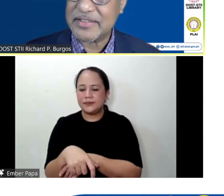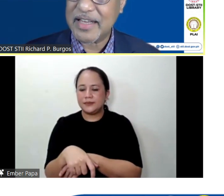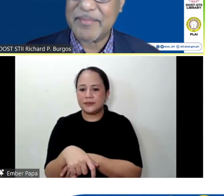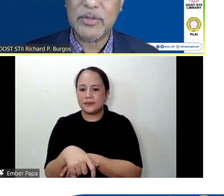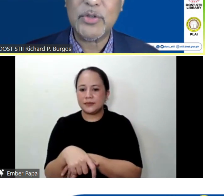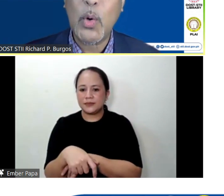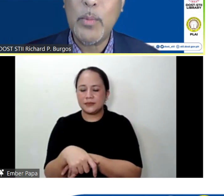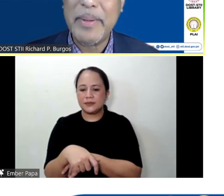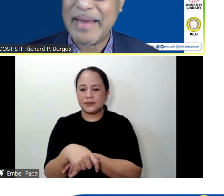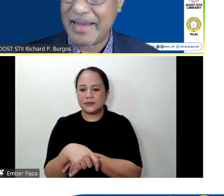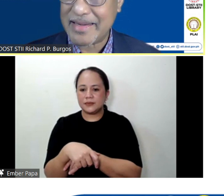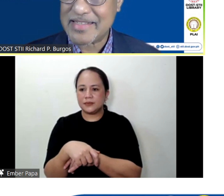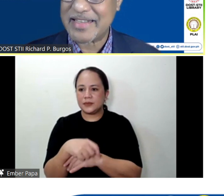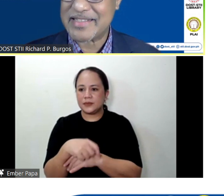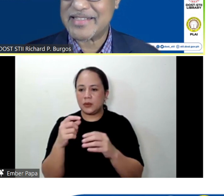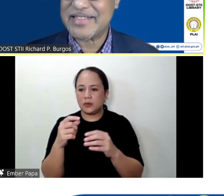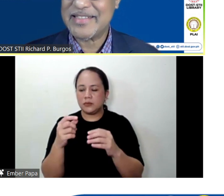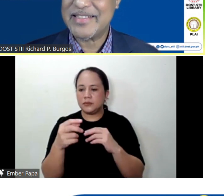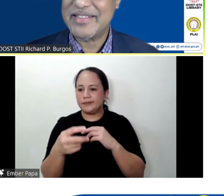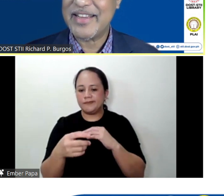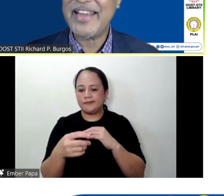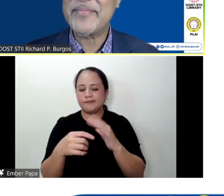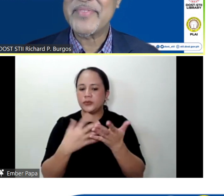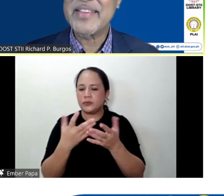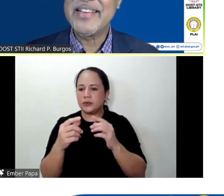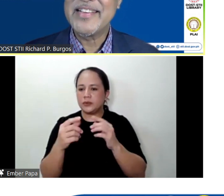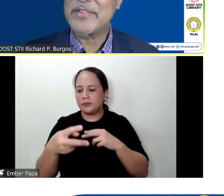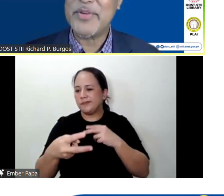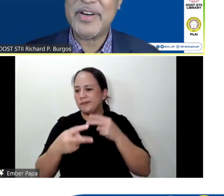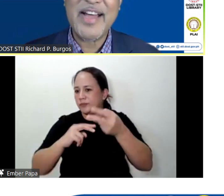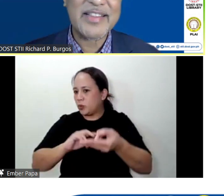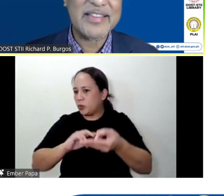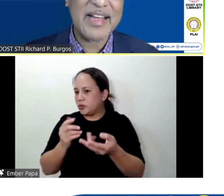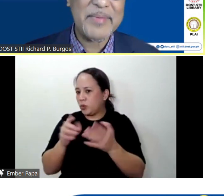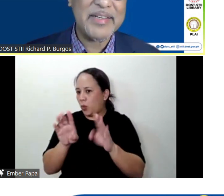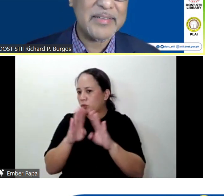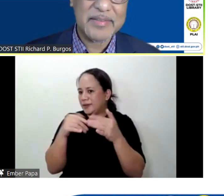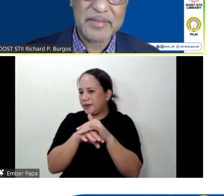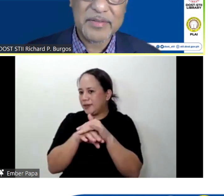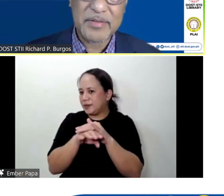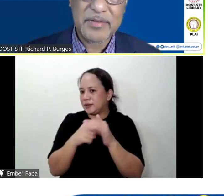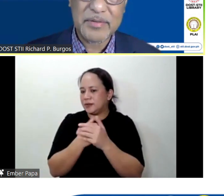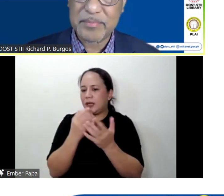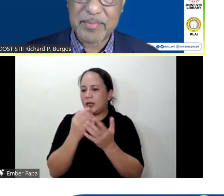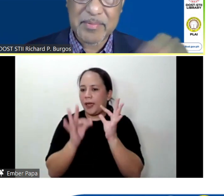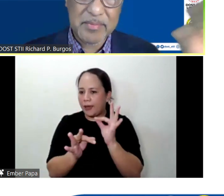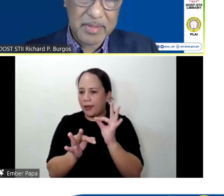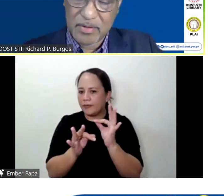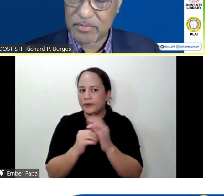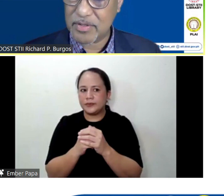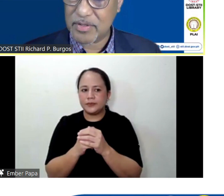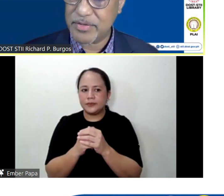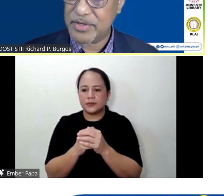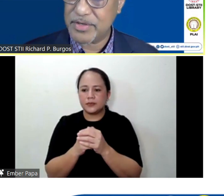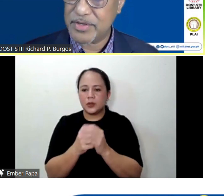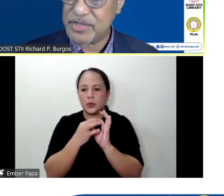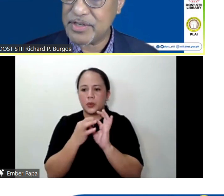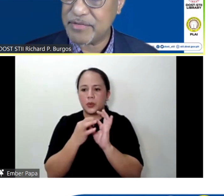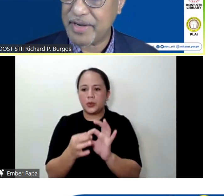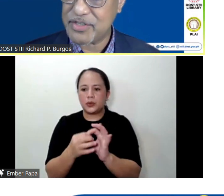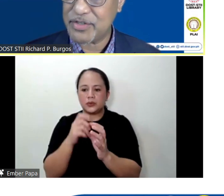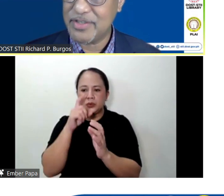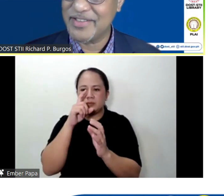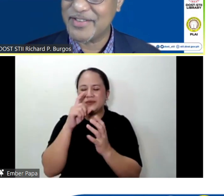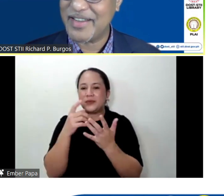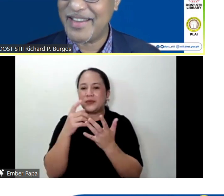conversant about open access, okay? So if you are not, I mean, you probably belong to the older